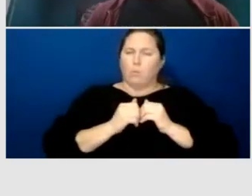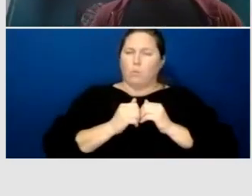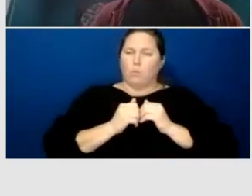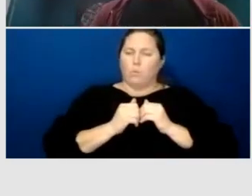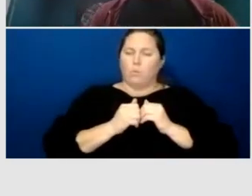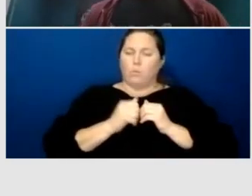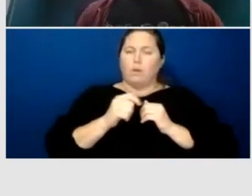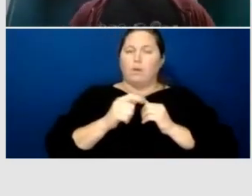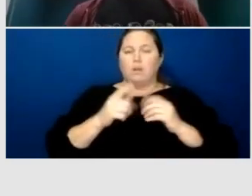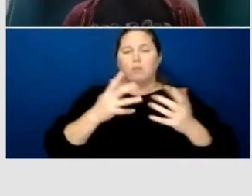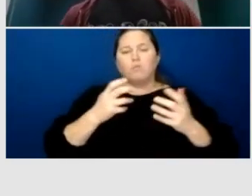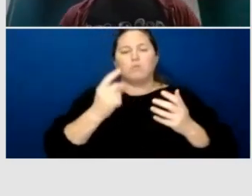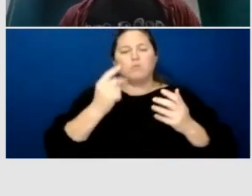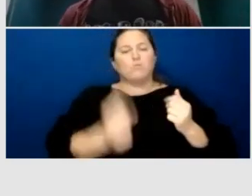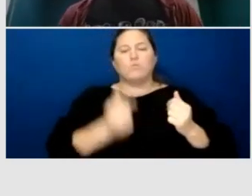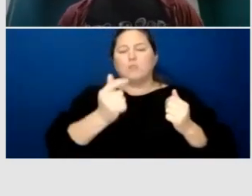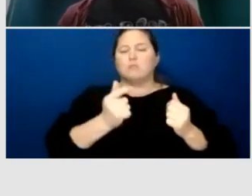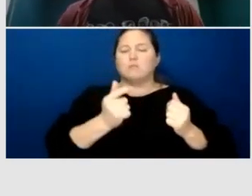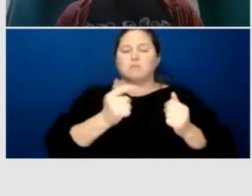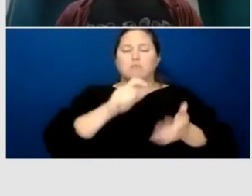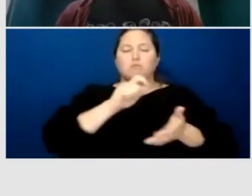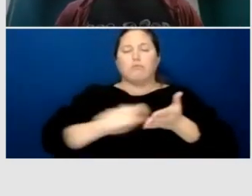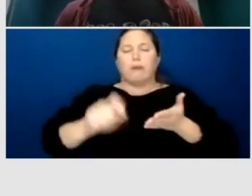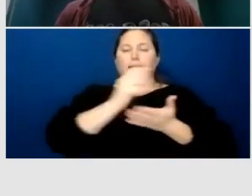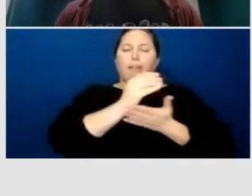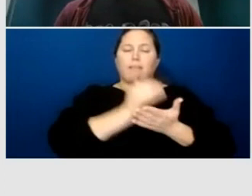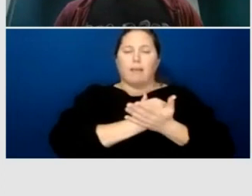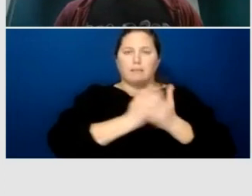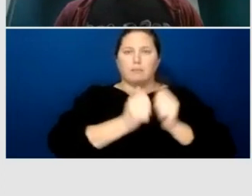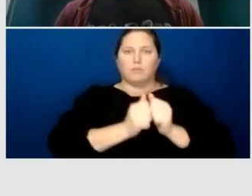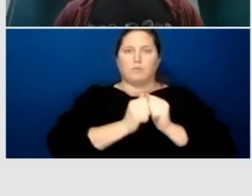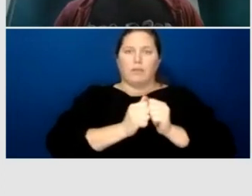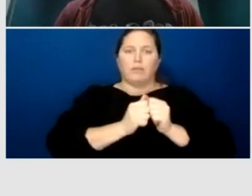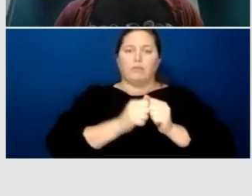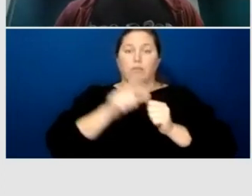lesson together. That's a real world situation.